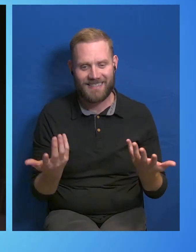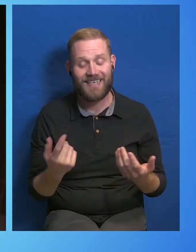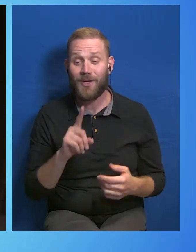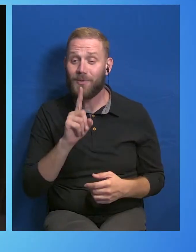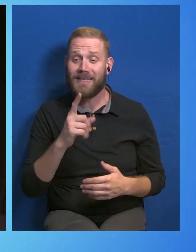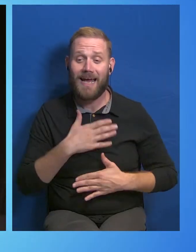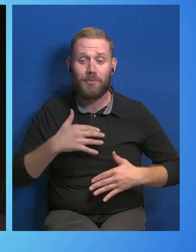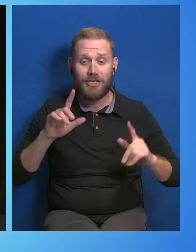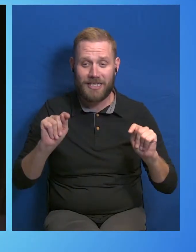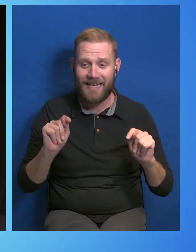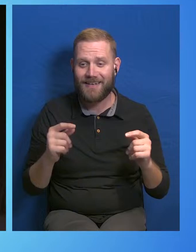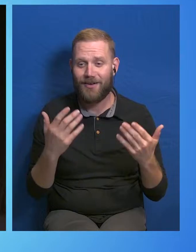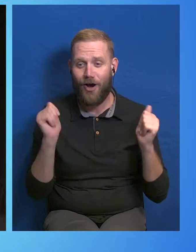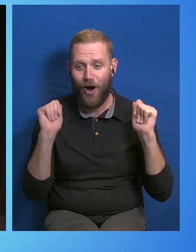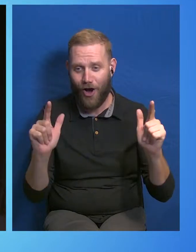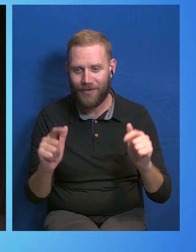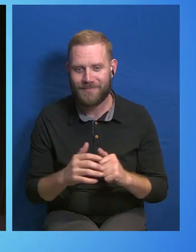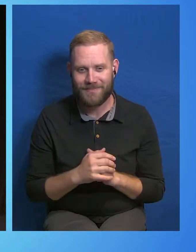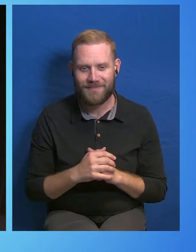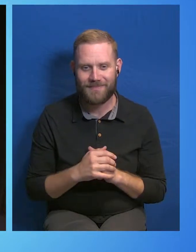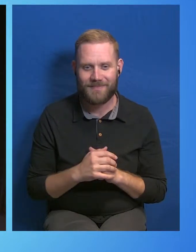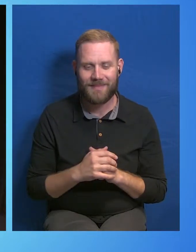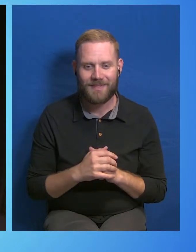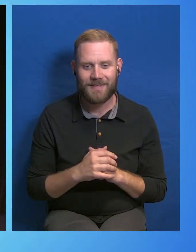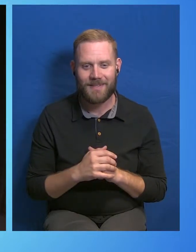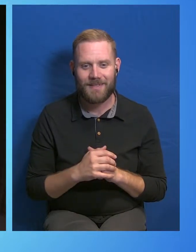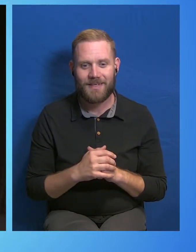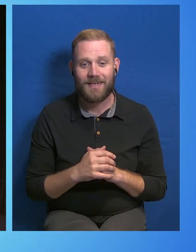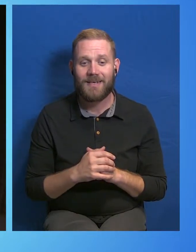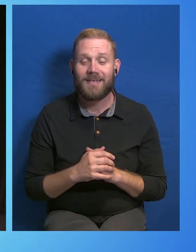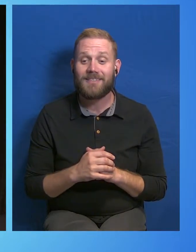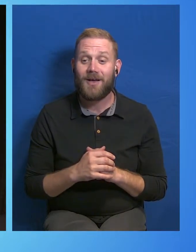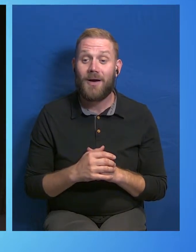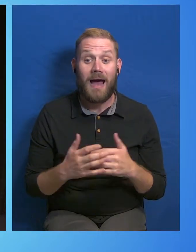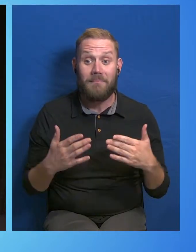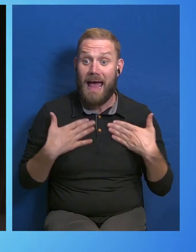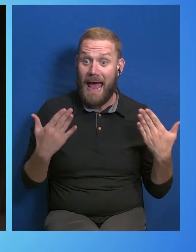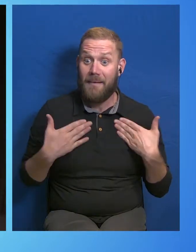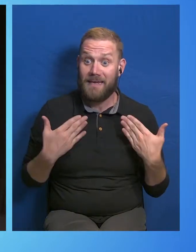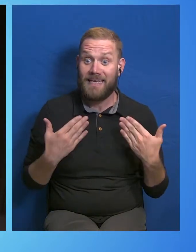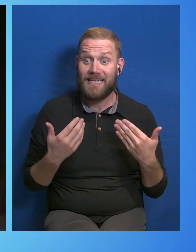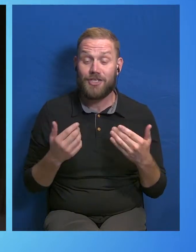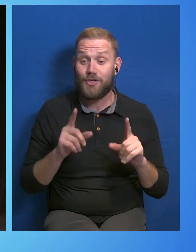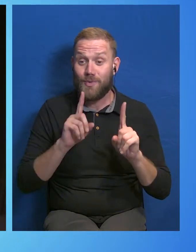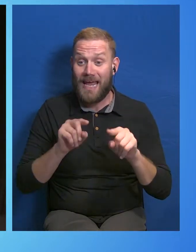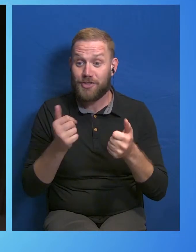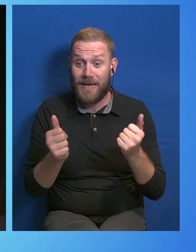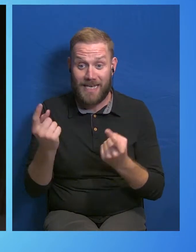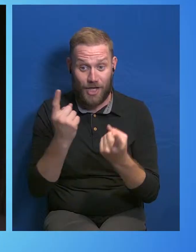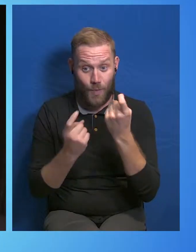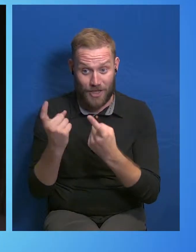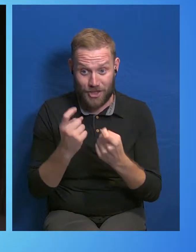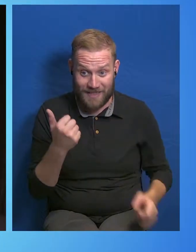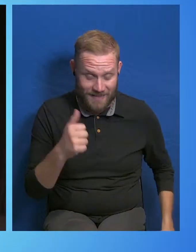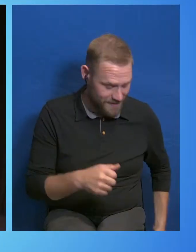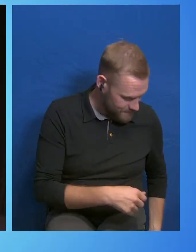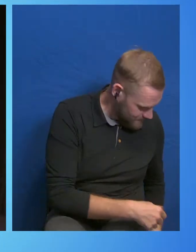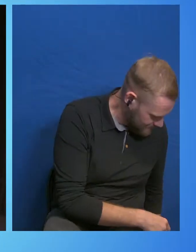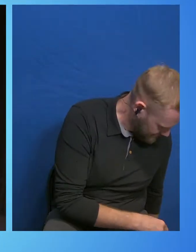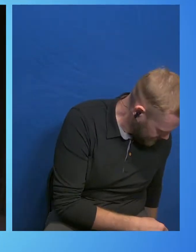really appreciate all of you. So thank you, and I'm happy to take any questions.